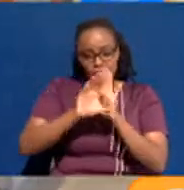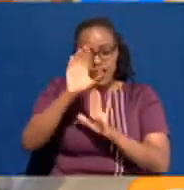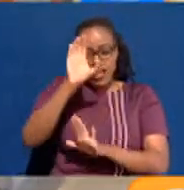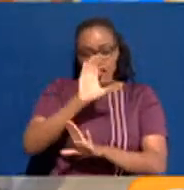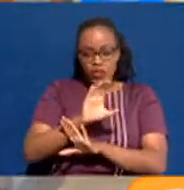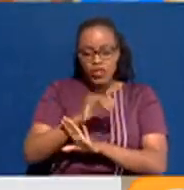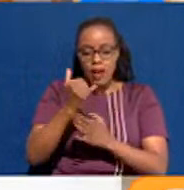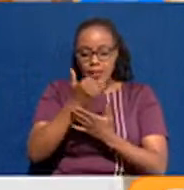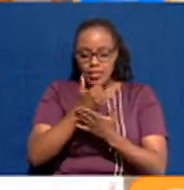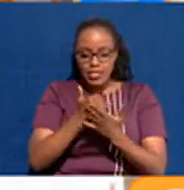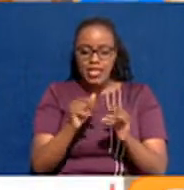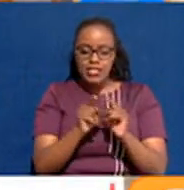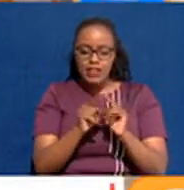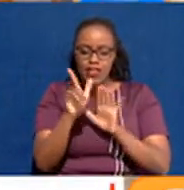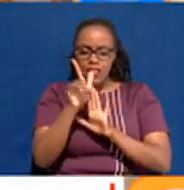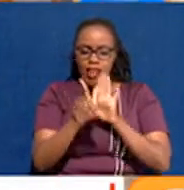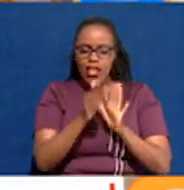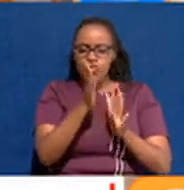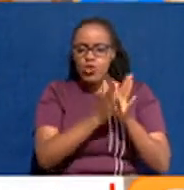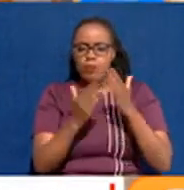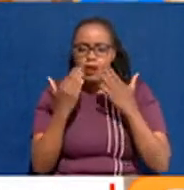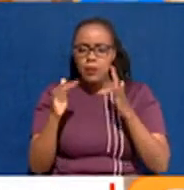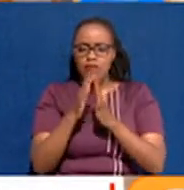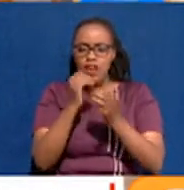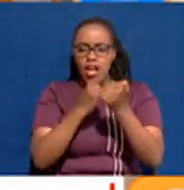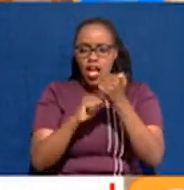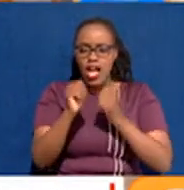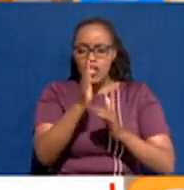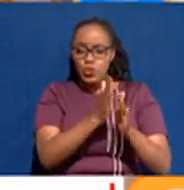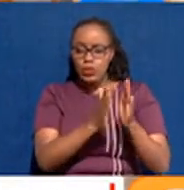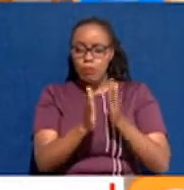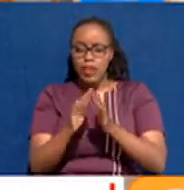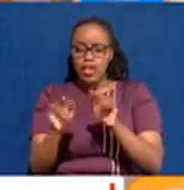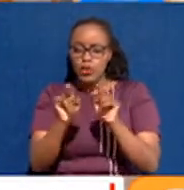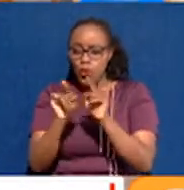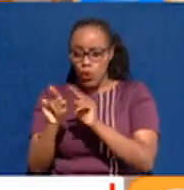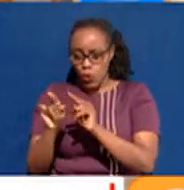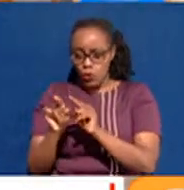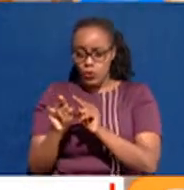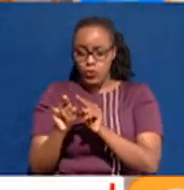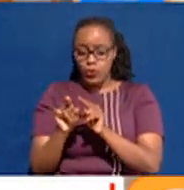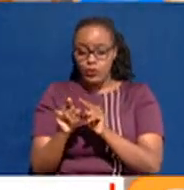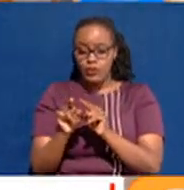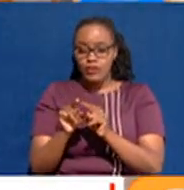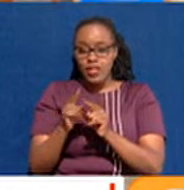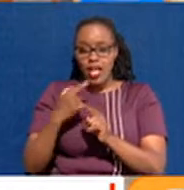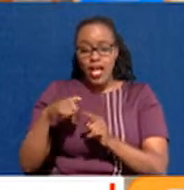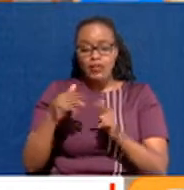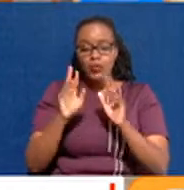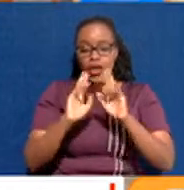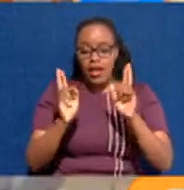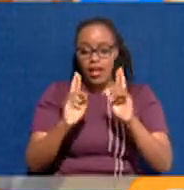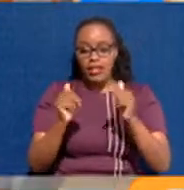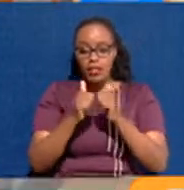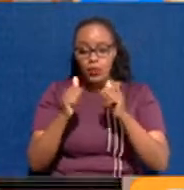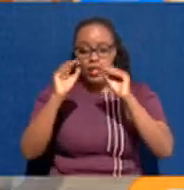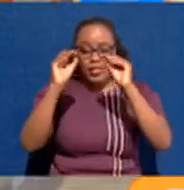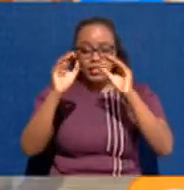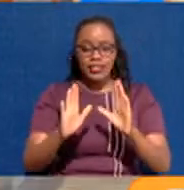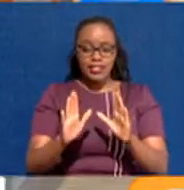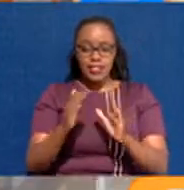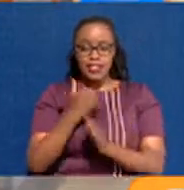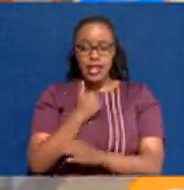lesson plans were in place, action plans as well, and so we were basically well set. The teachers